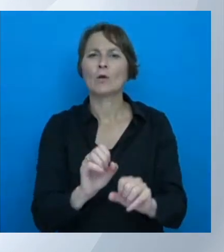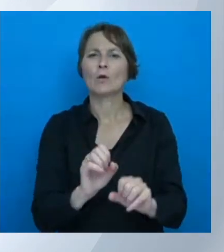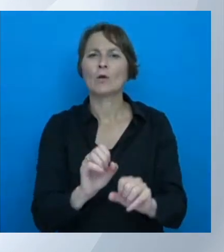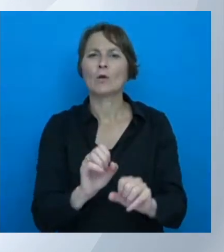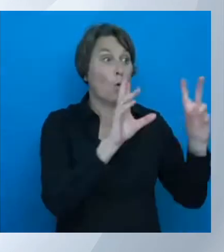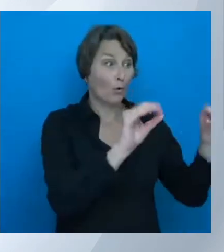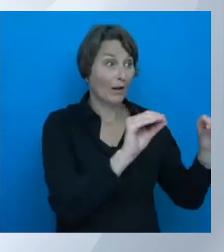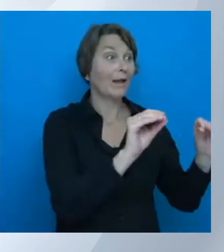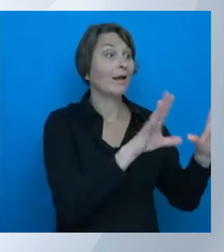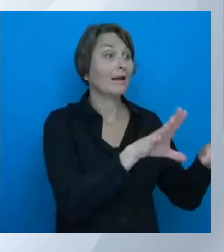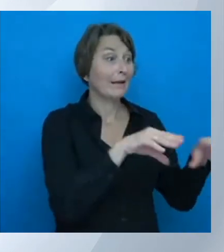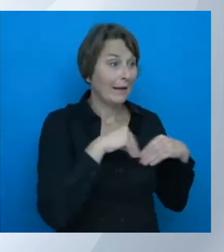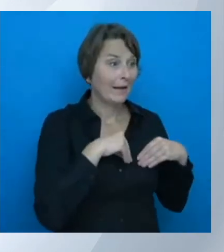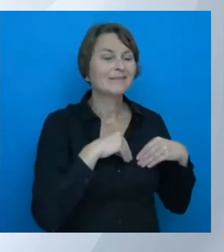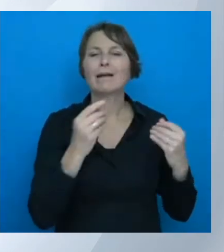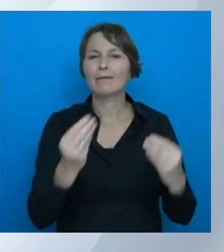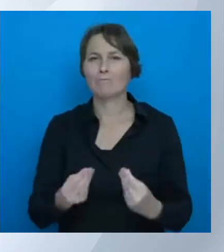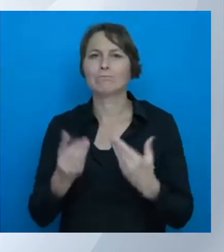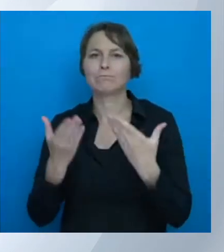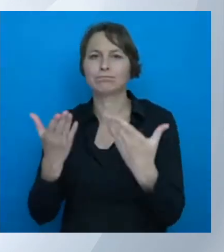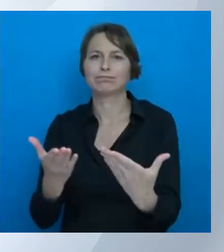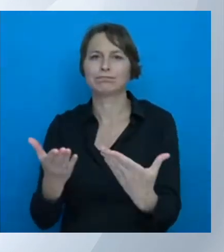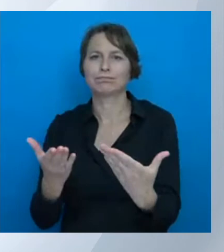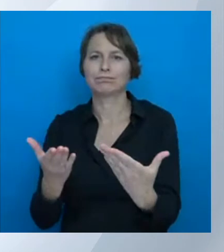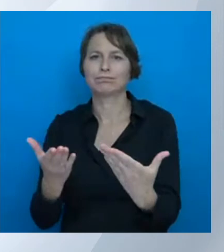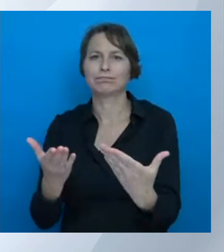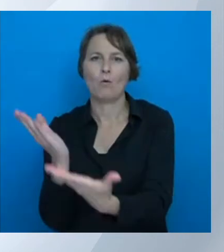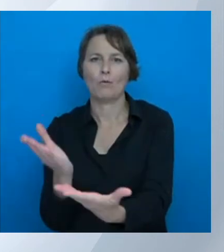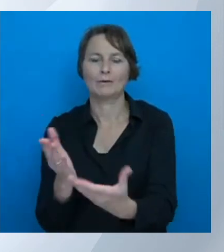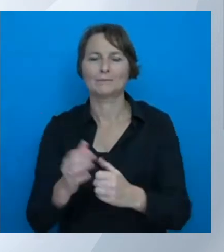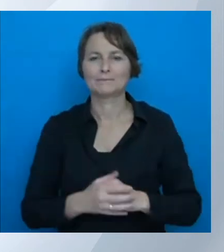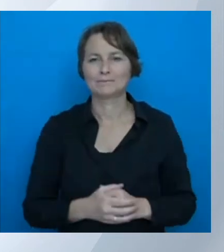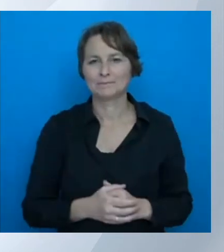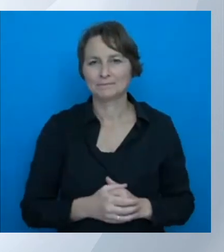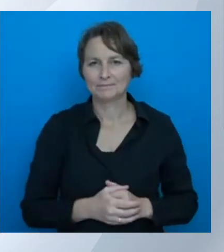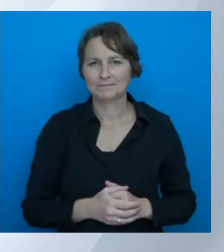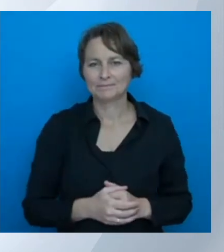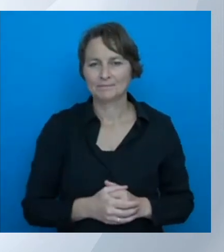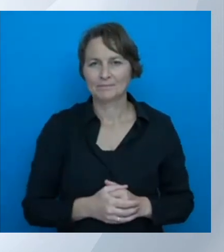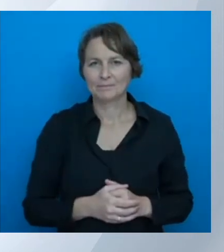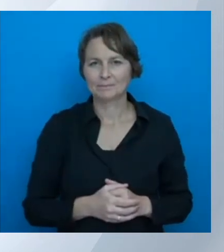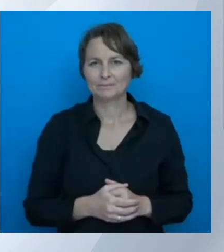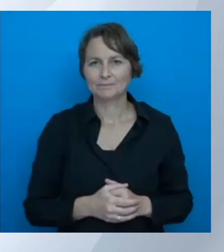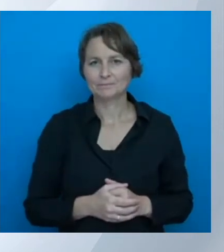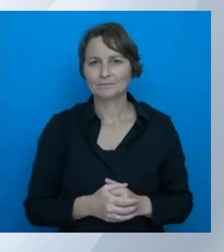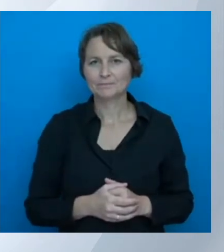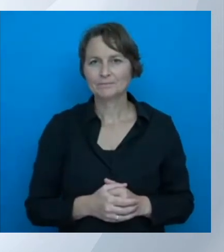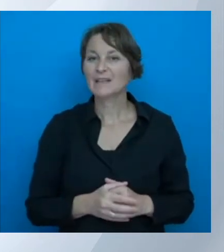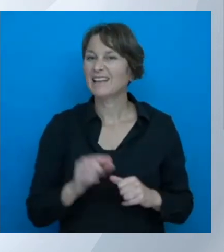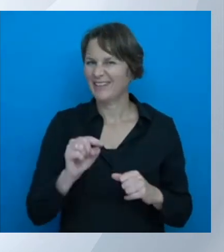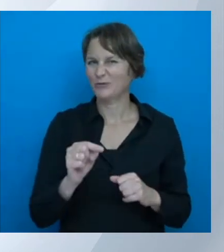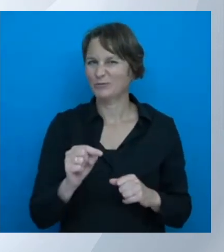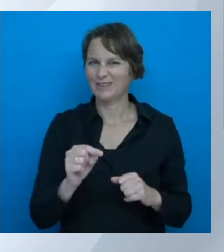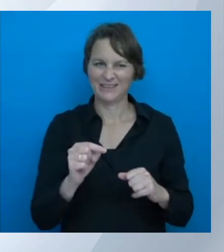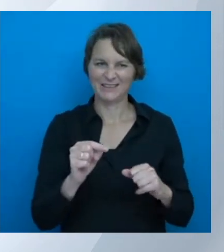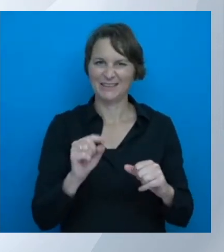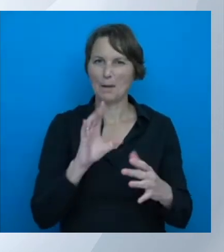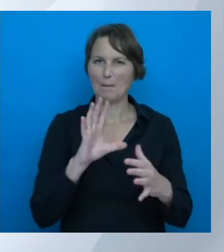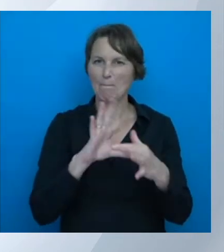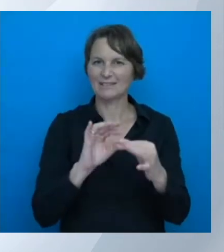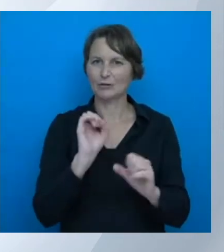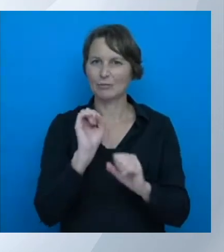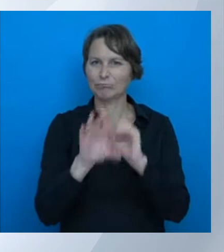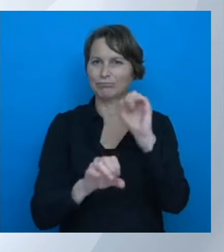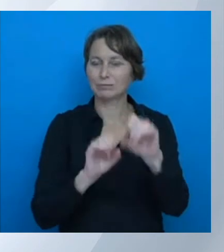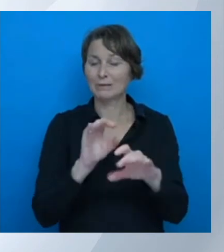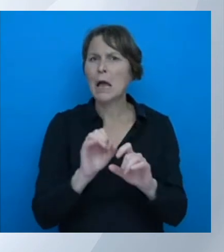And Dapr guarantees the reliable delivery of these messages. So I remember that few days